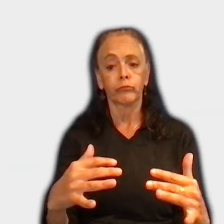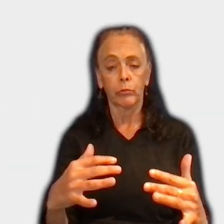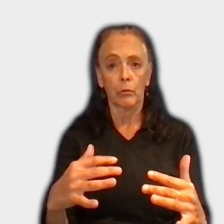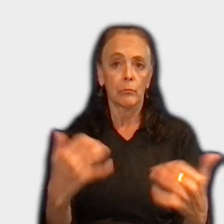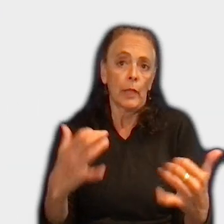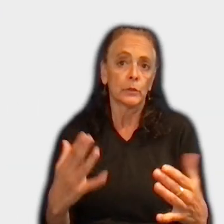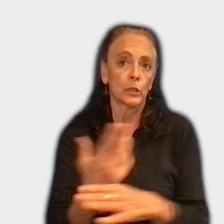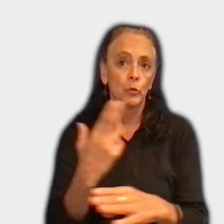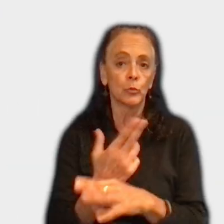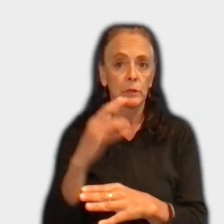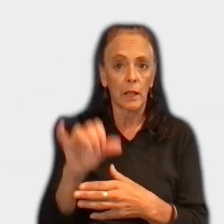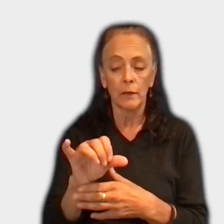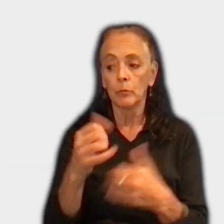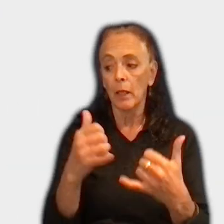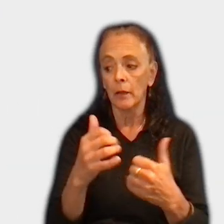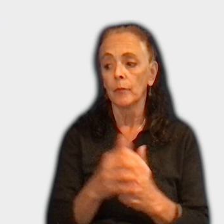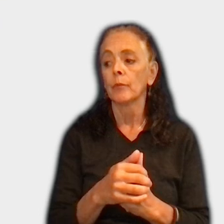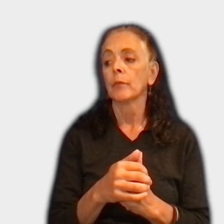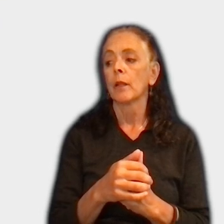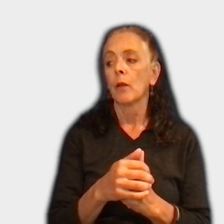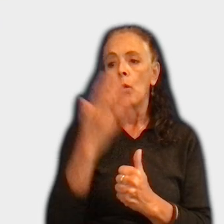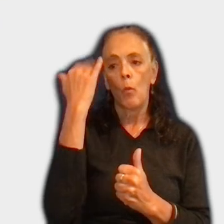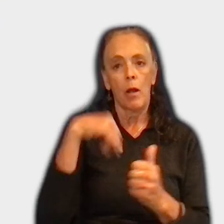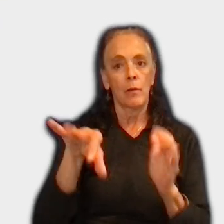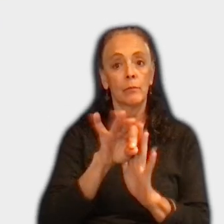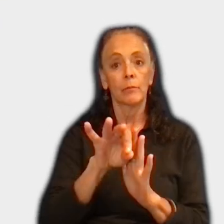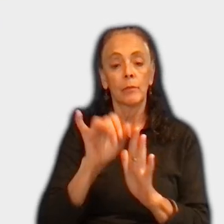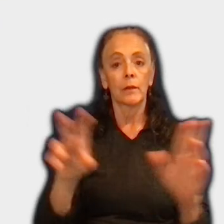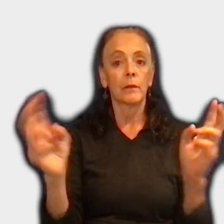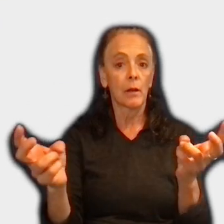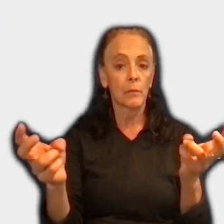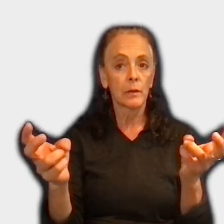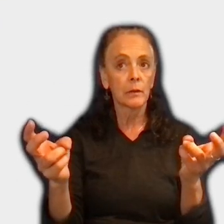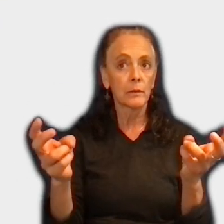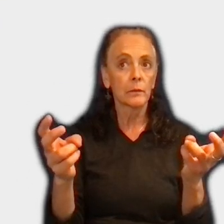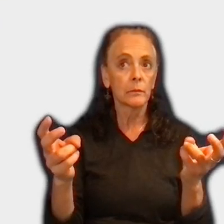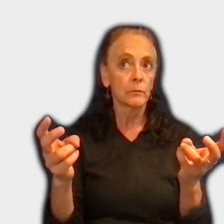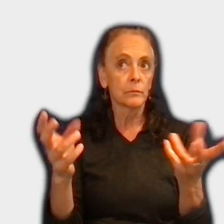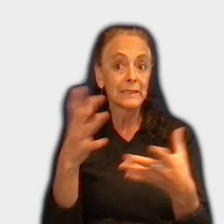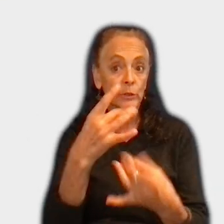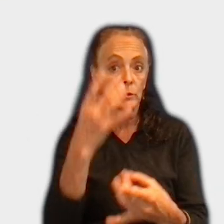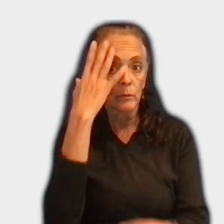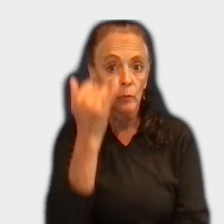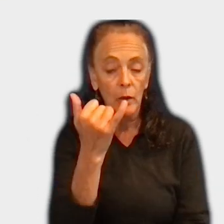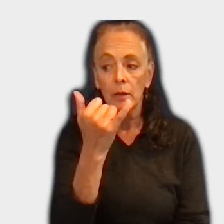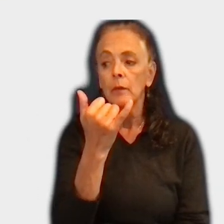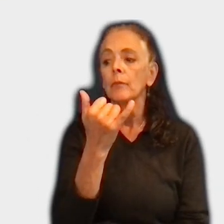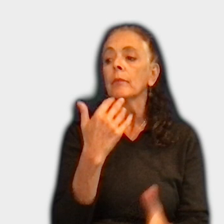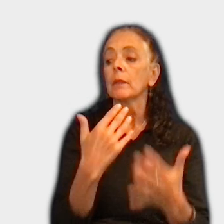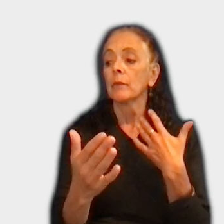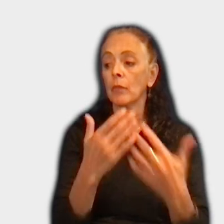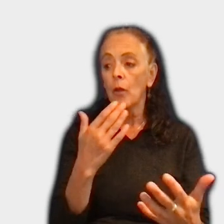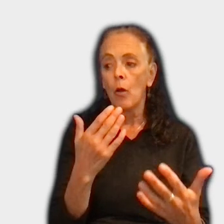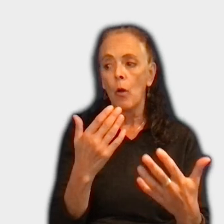it to play it and actually why are thinking this topic to become an interesting point because even though they